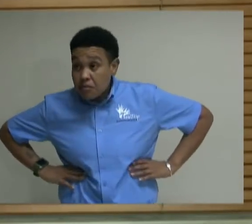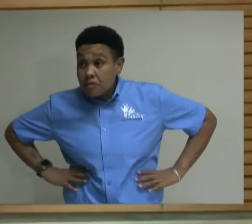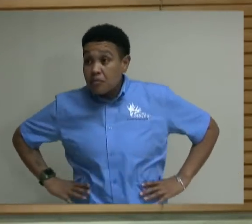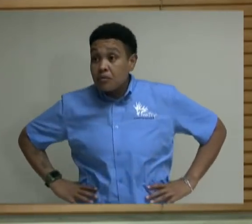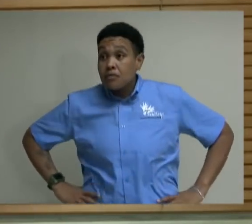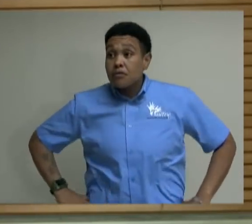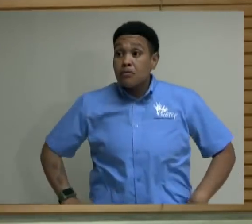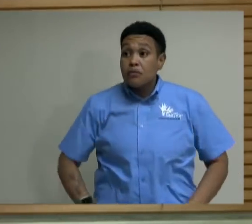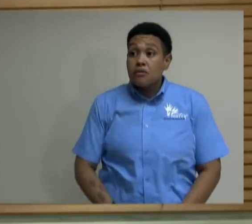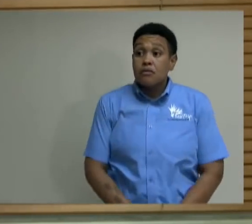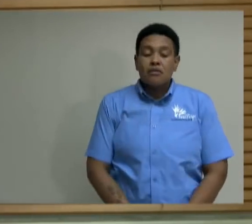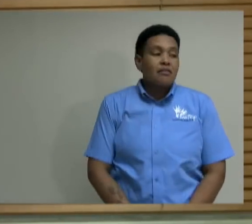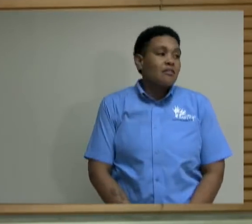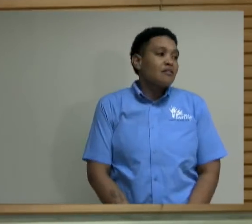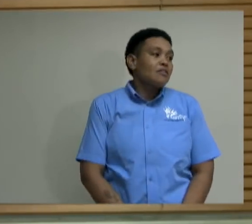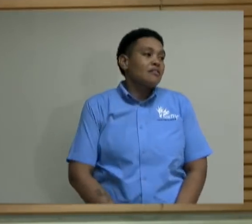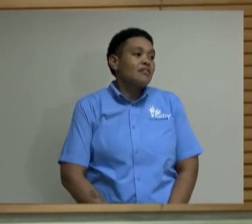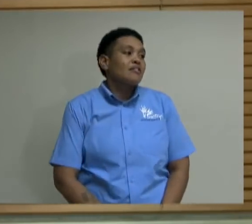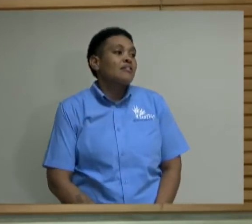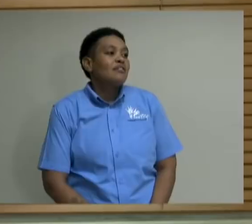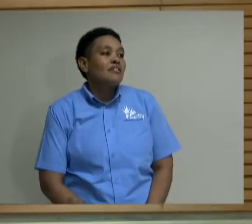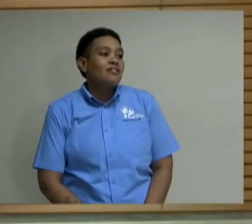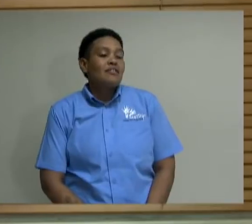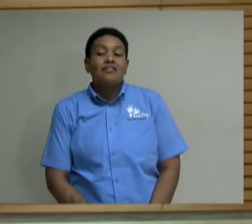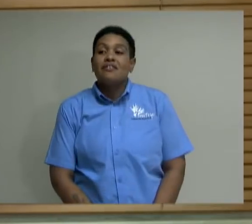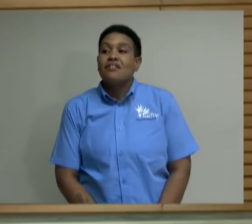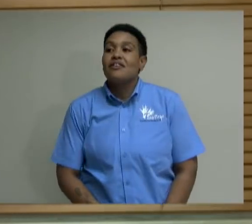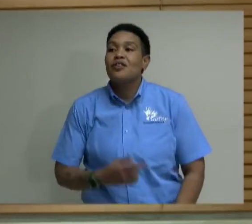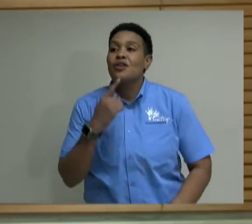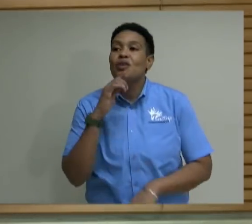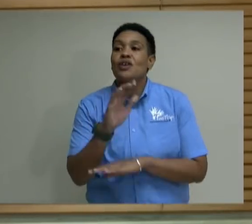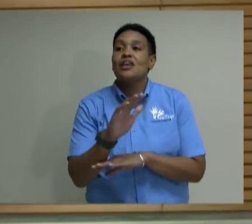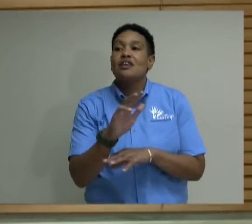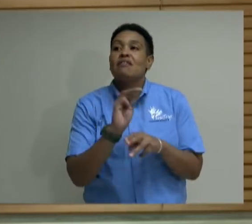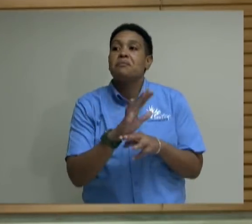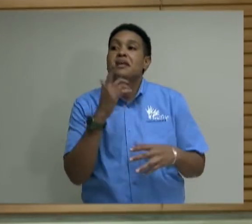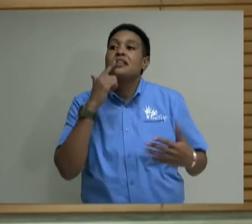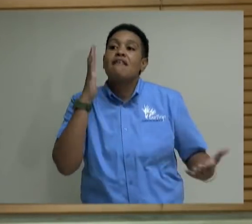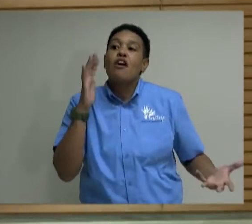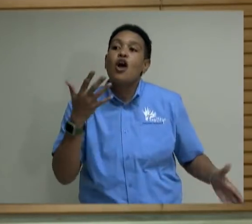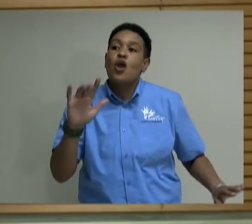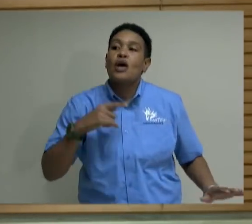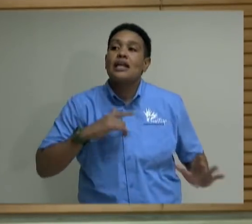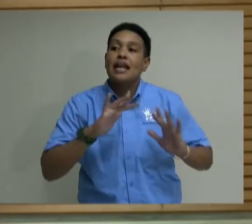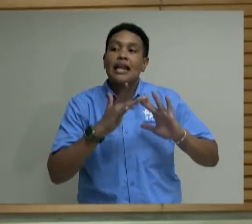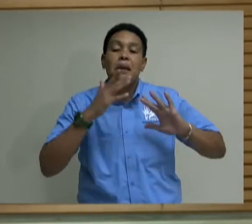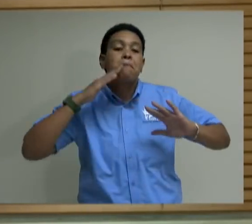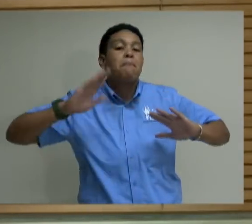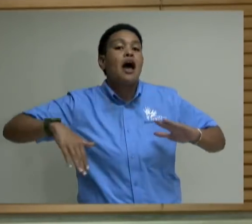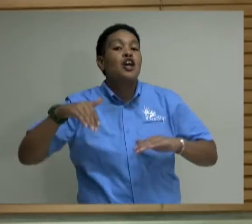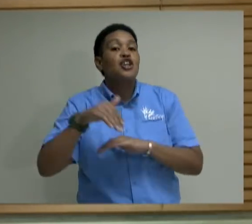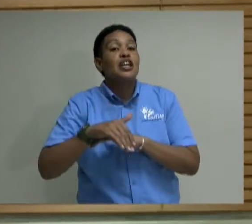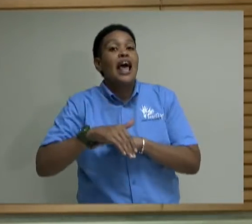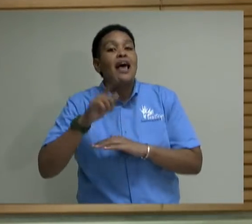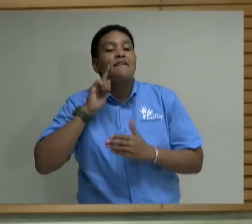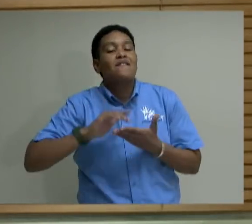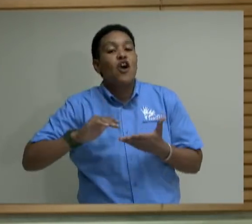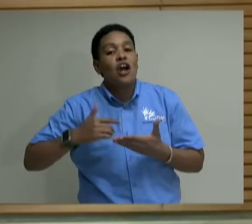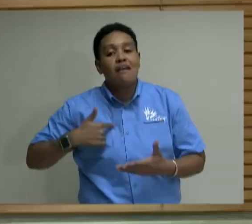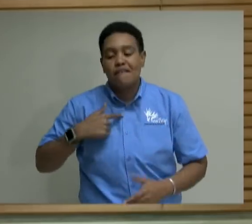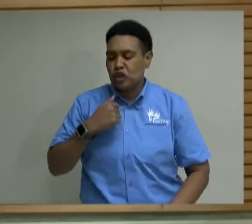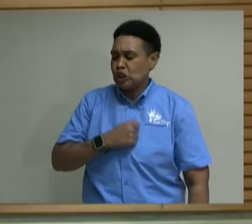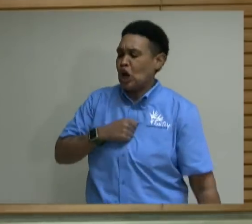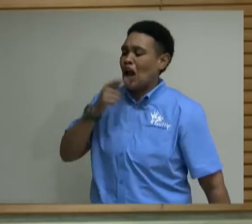Good evening, Minister. Thank you for having us. Boy, sorry to... The internet is bad tonight, so please forgive us. Yes, and let me apologize to you